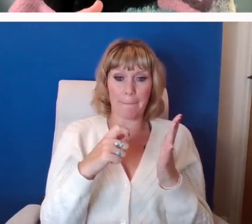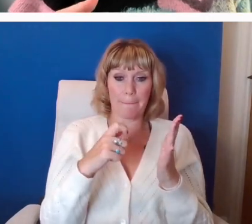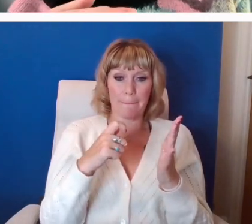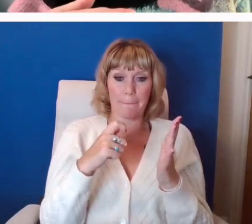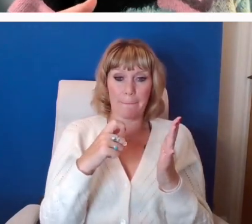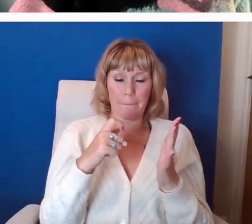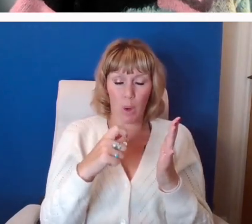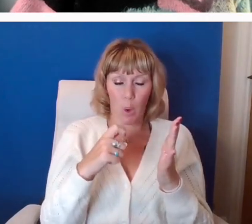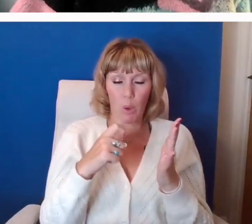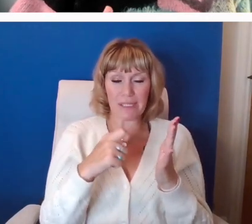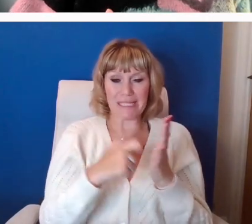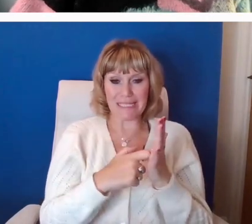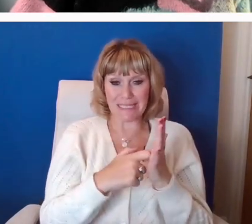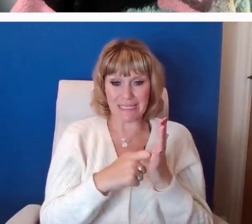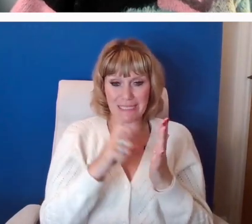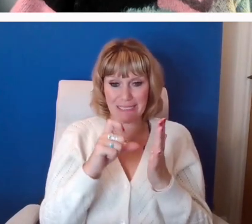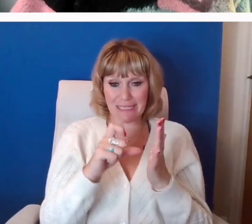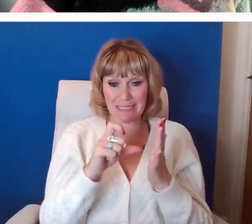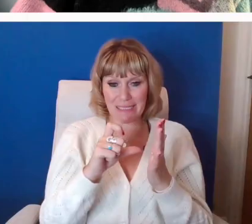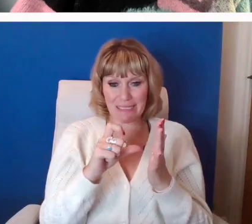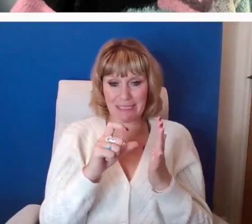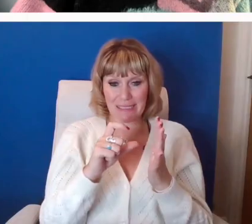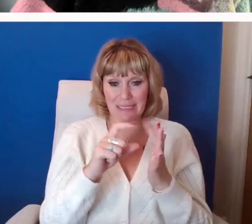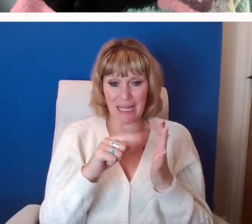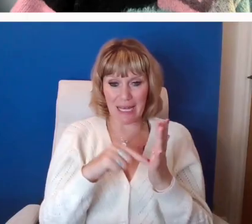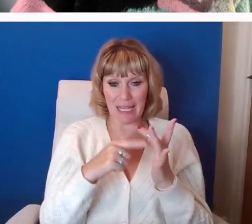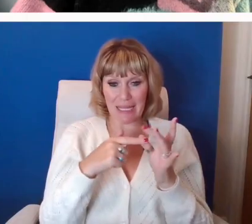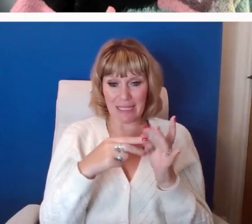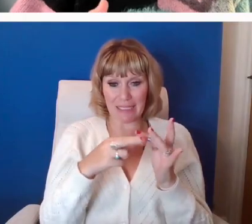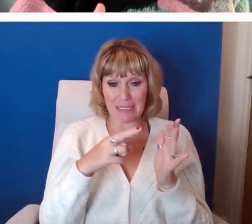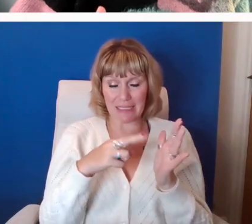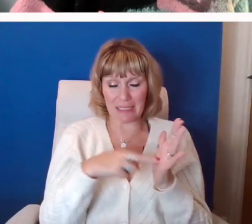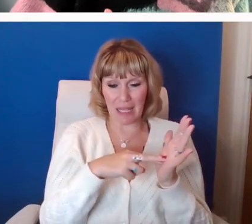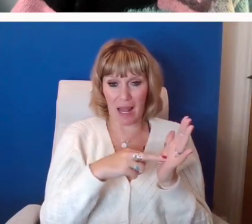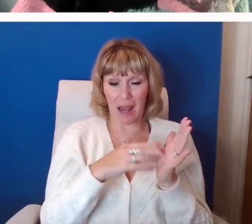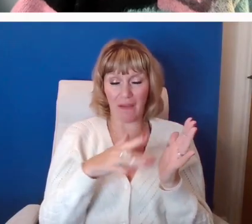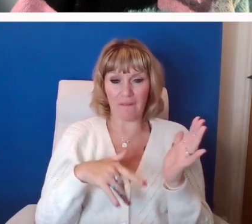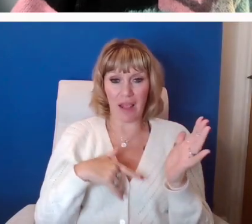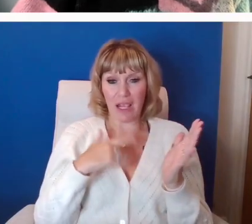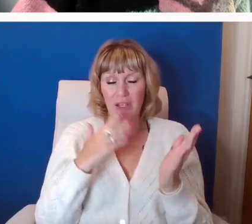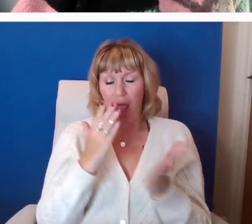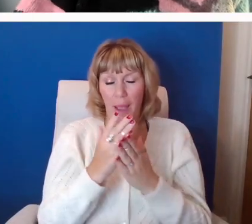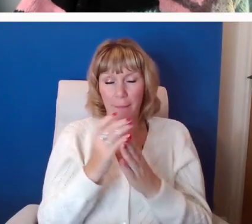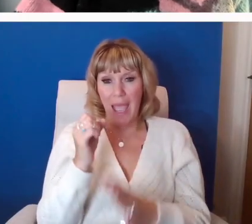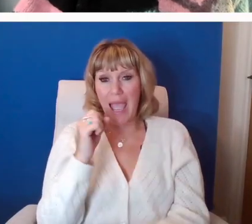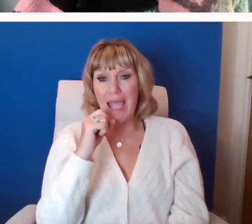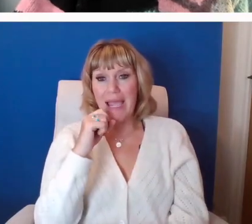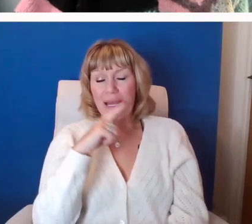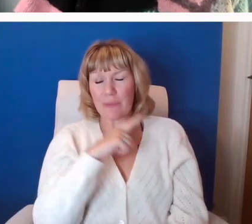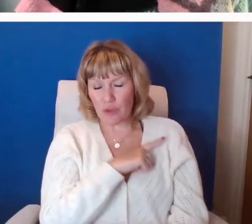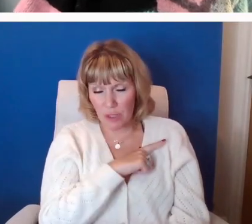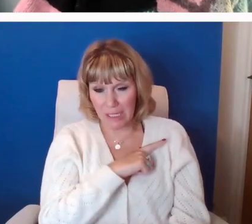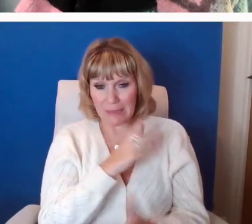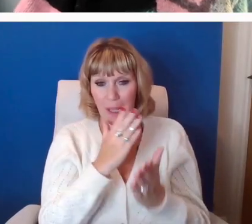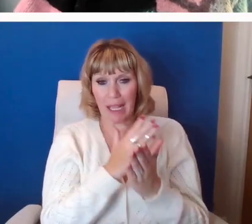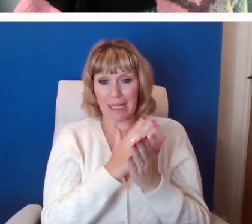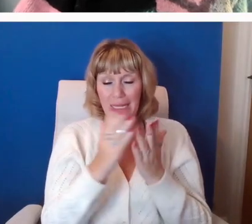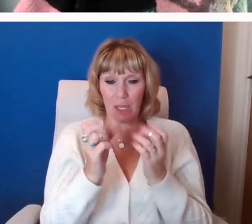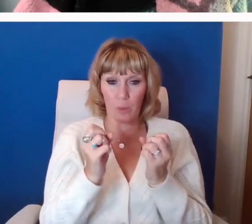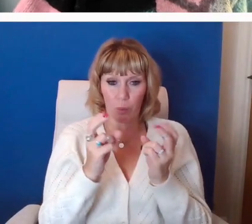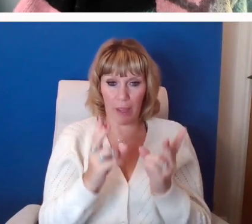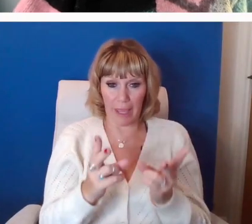think it's such an interesting abstract, but such a clear way to create a